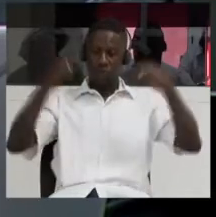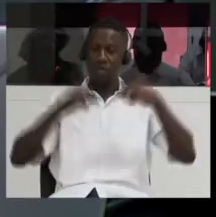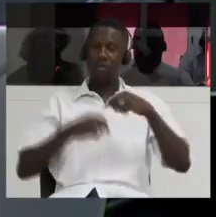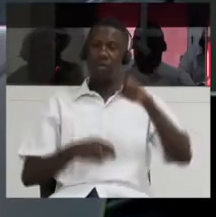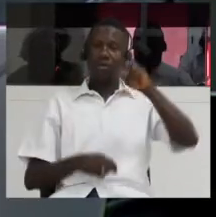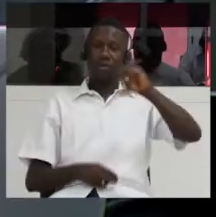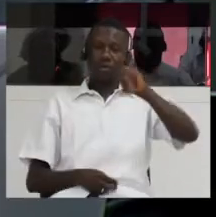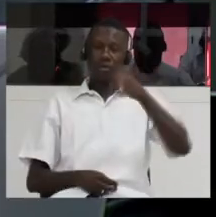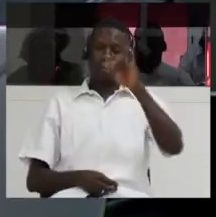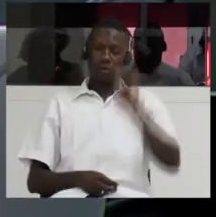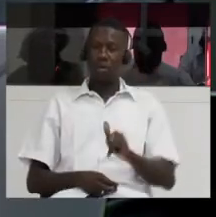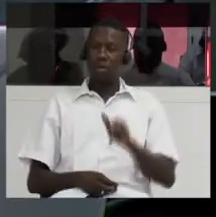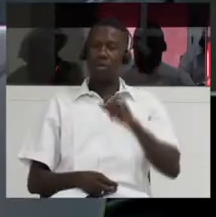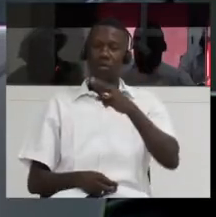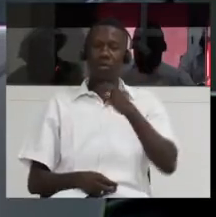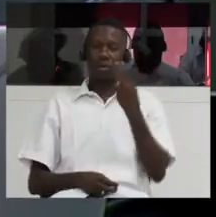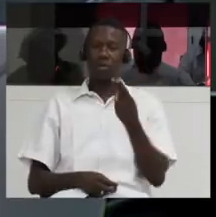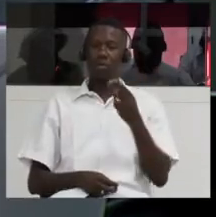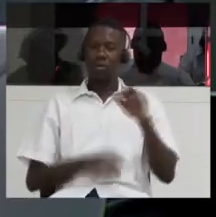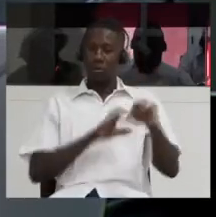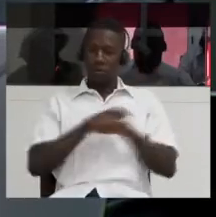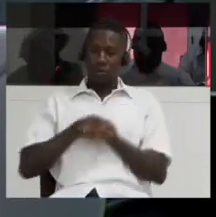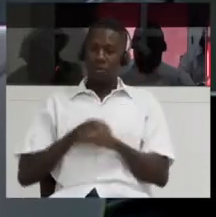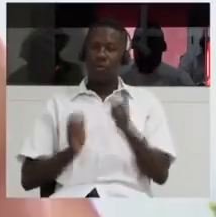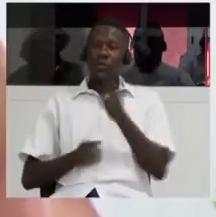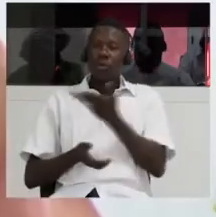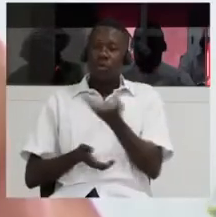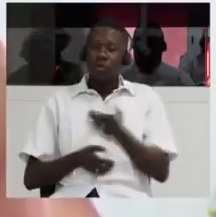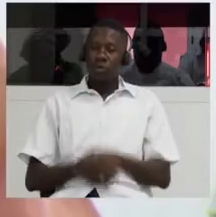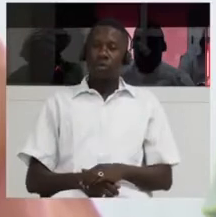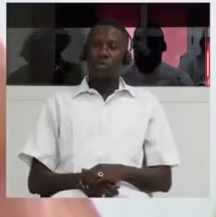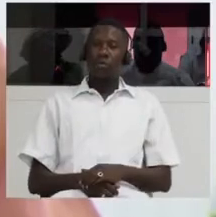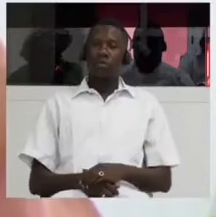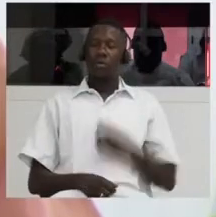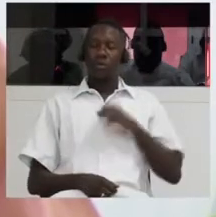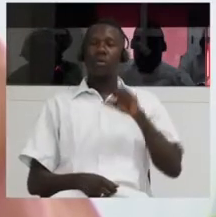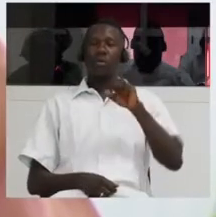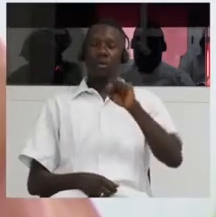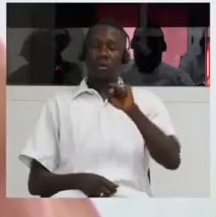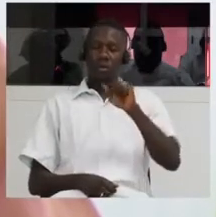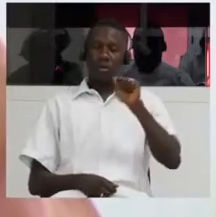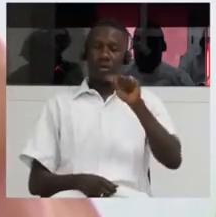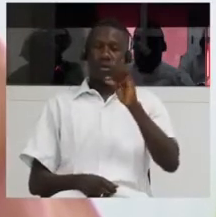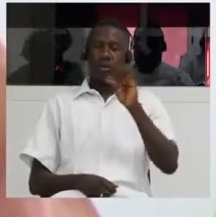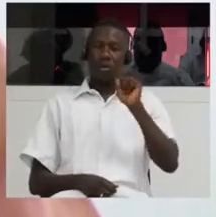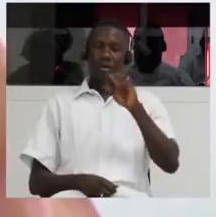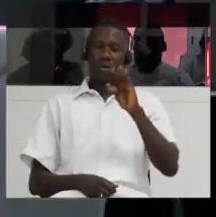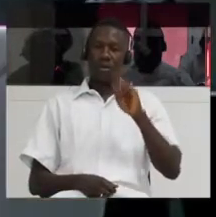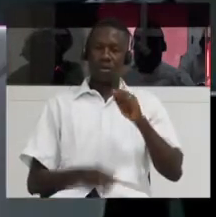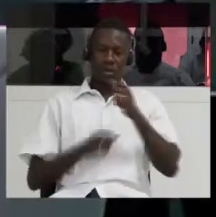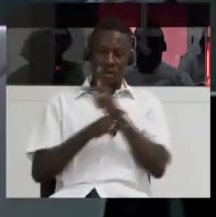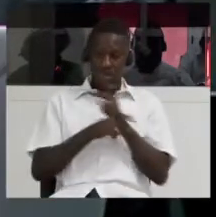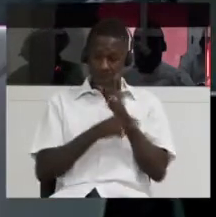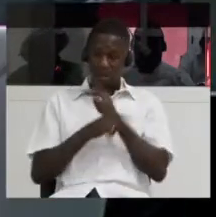Guards. Where was the State Guards based? In the State House. And who was your